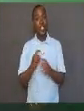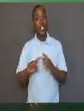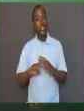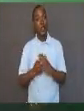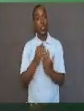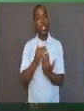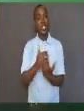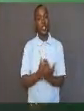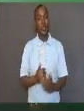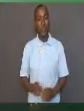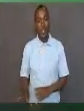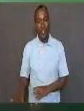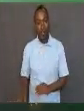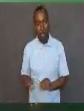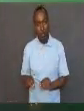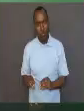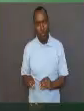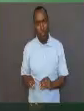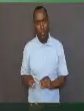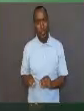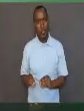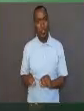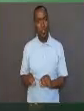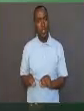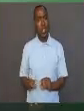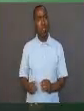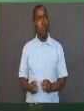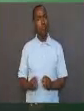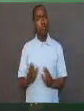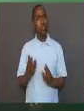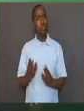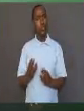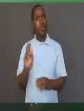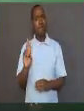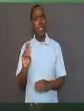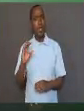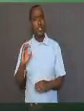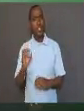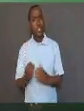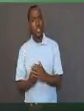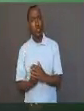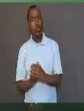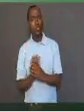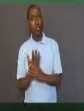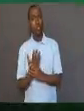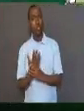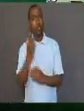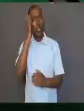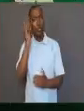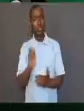Students, please list as many sources of vitamin C as you